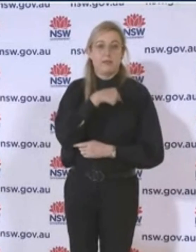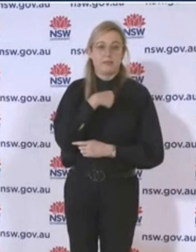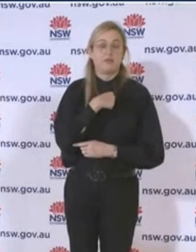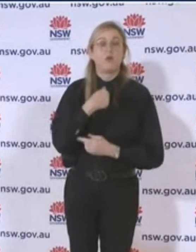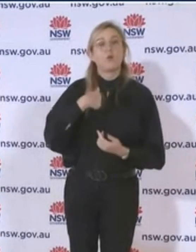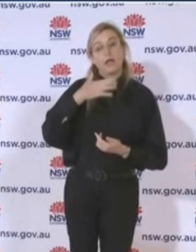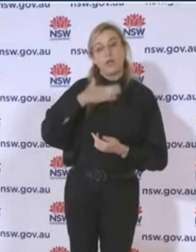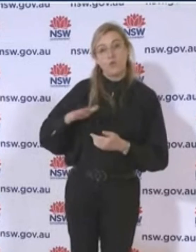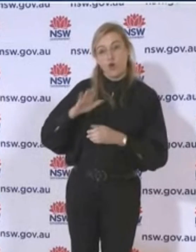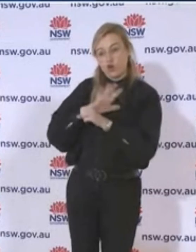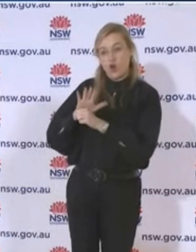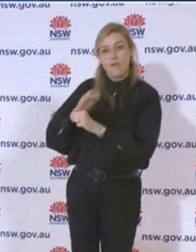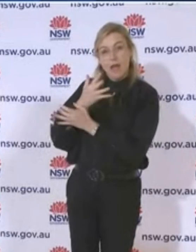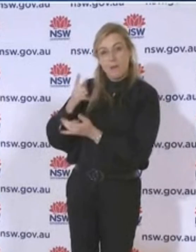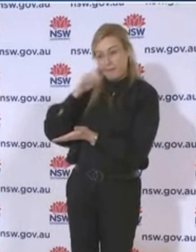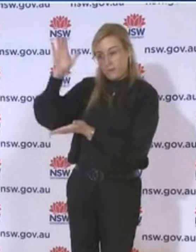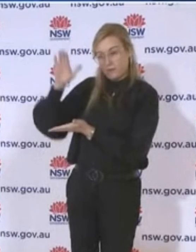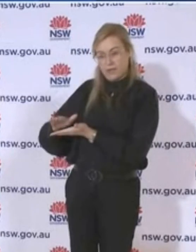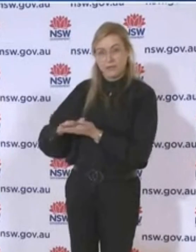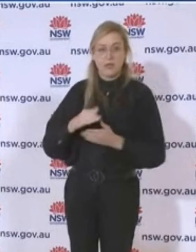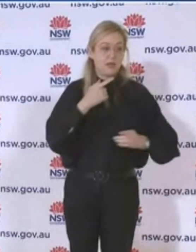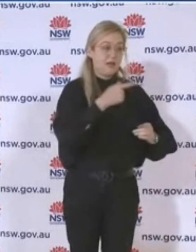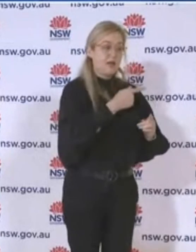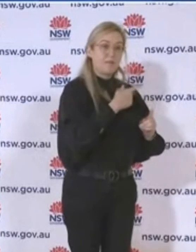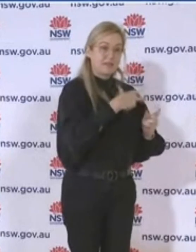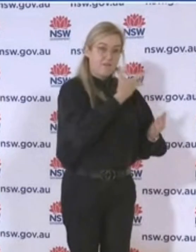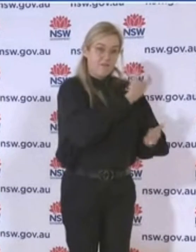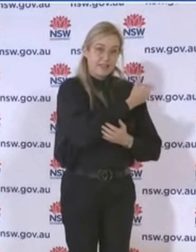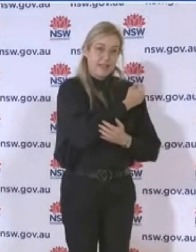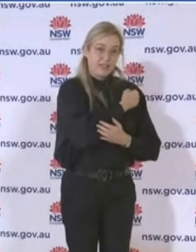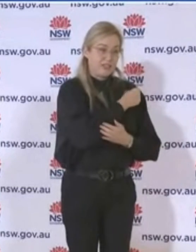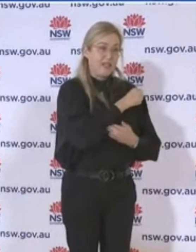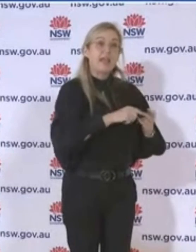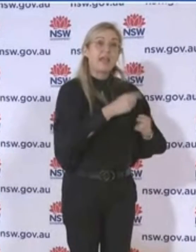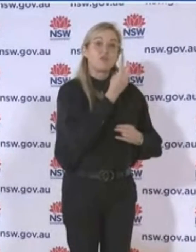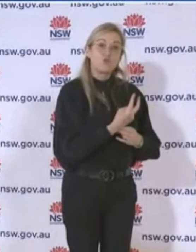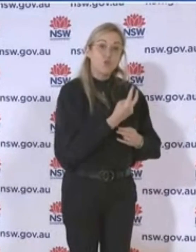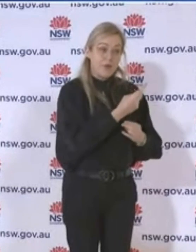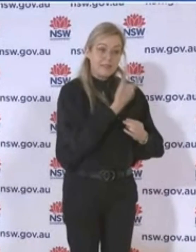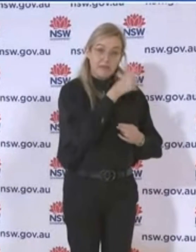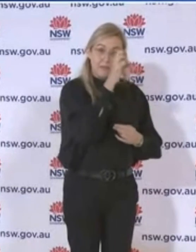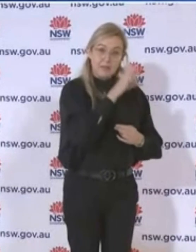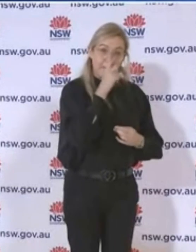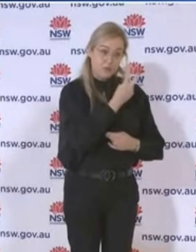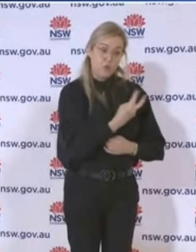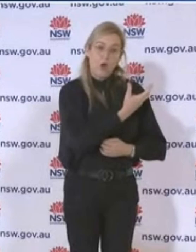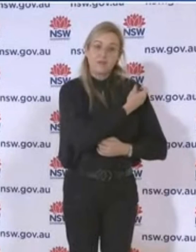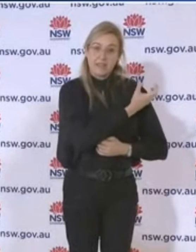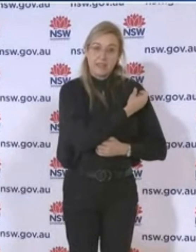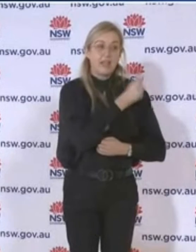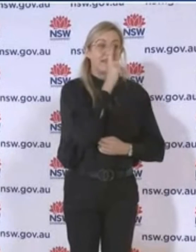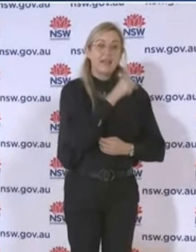come down. Double dose, 70% in New South Wales means freedom for those who are vaccinated in New South Wales. And it doesn't matter where you live or